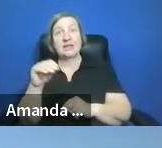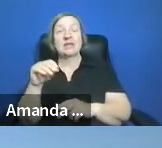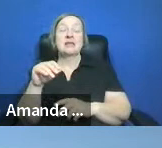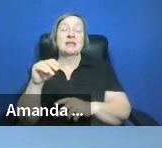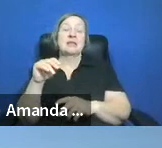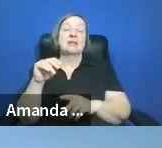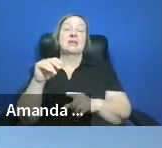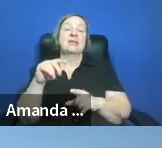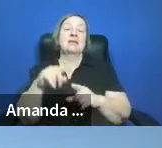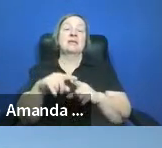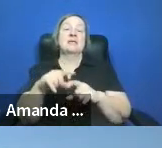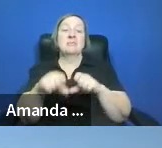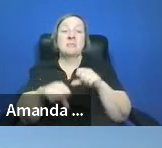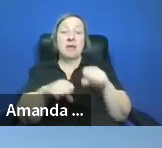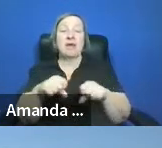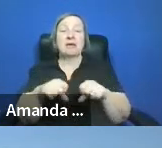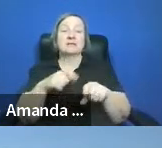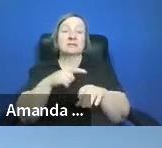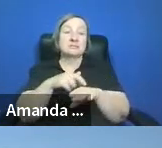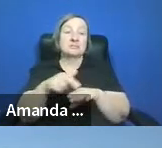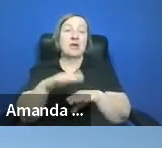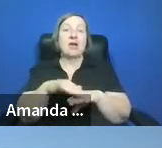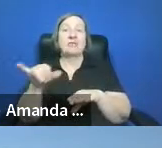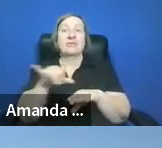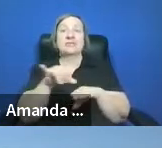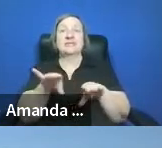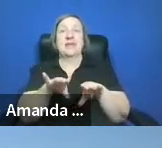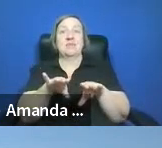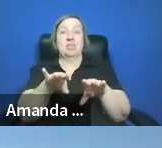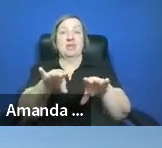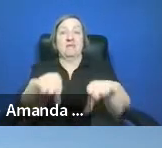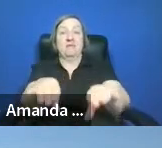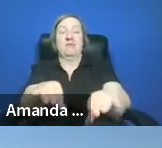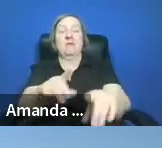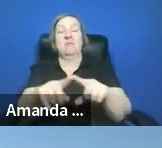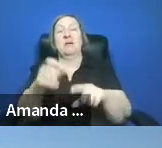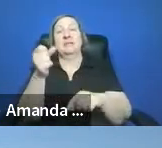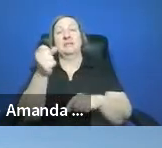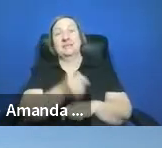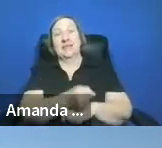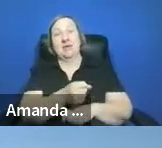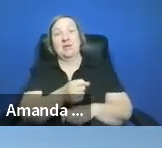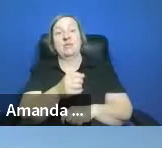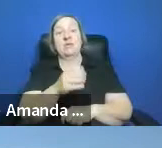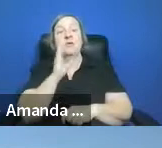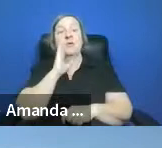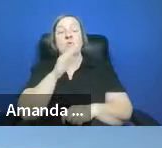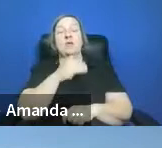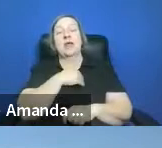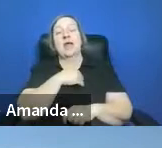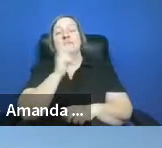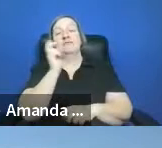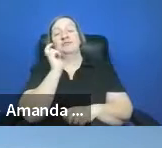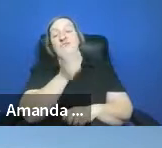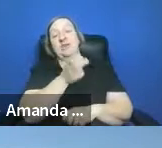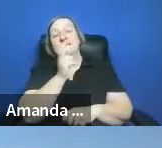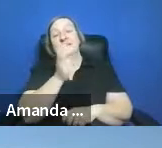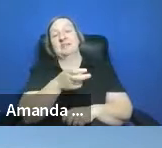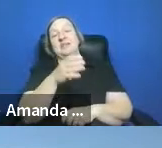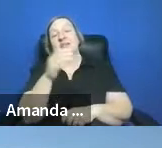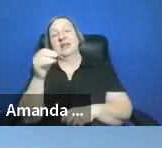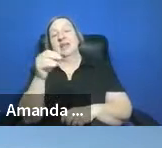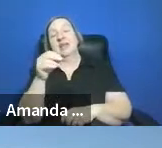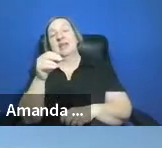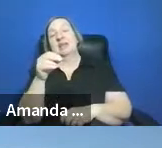level, but the southbound bridge would be the bikes, the transit and vehicles and southbound